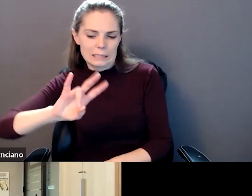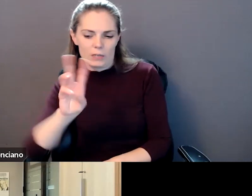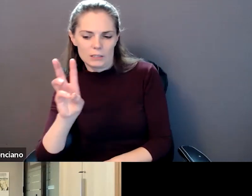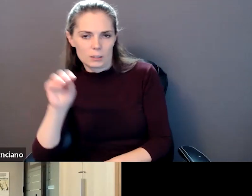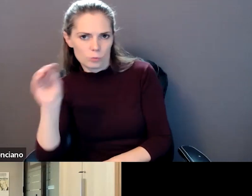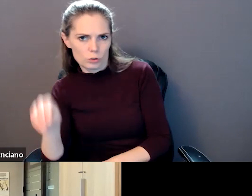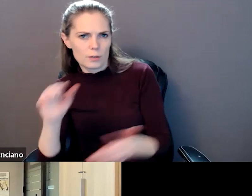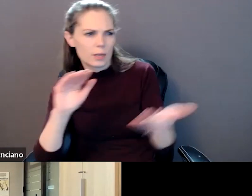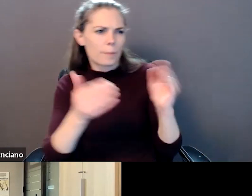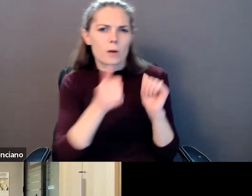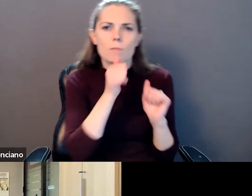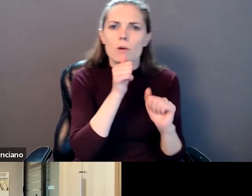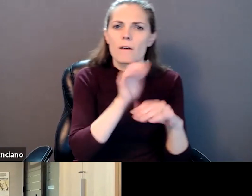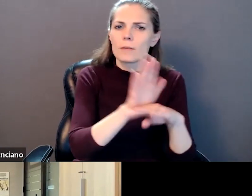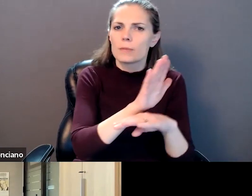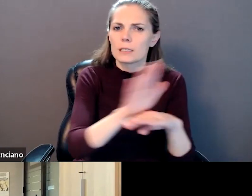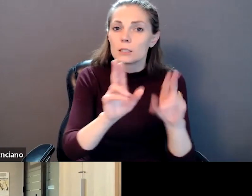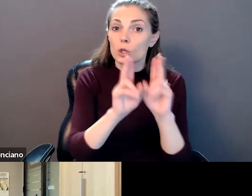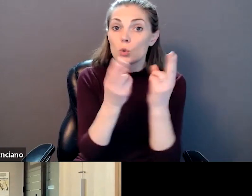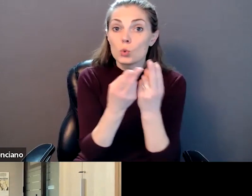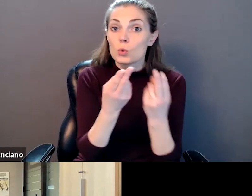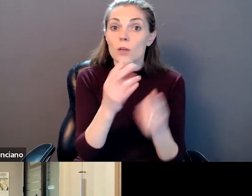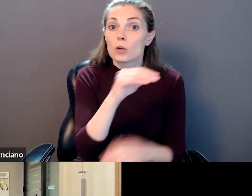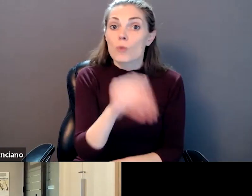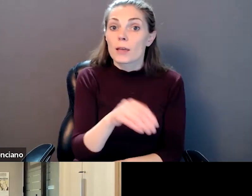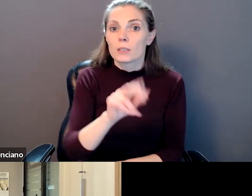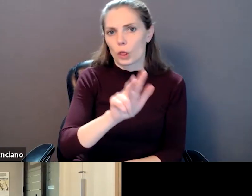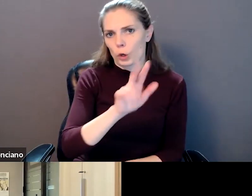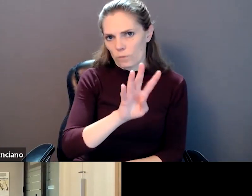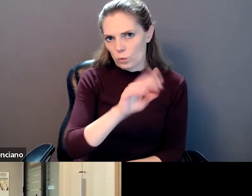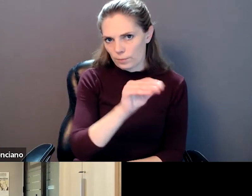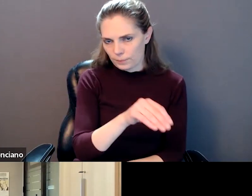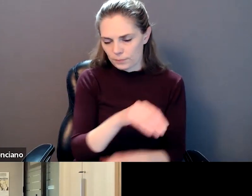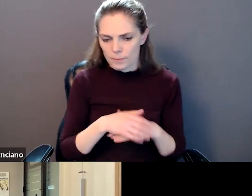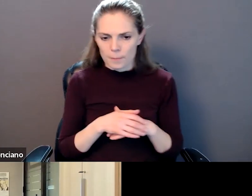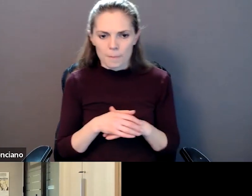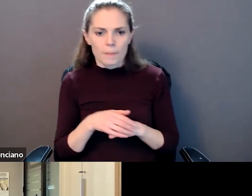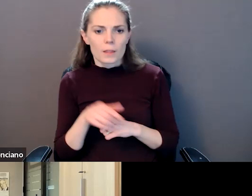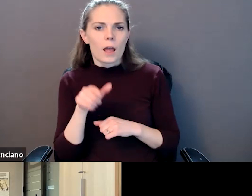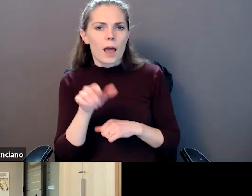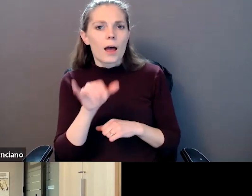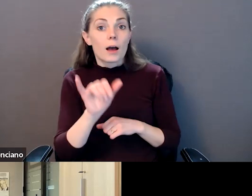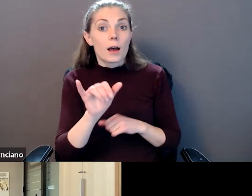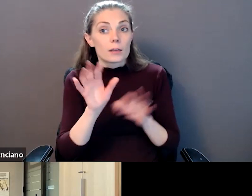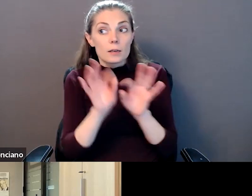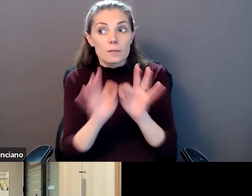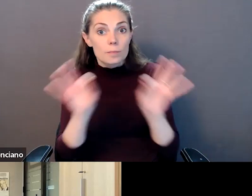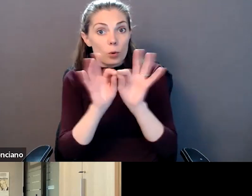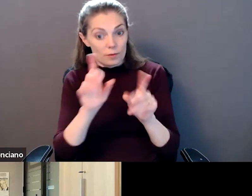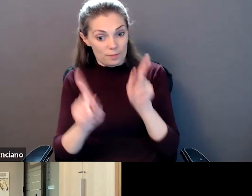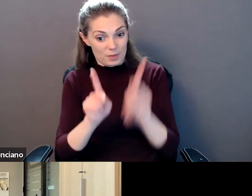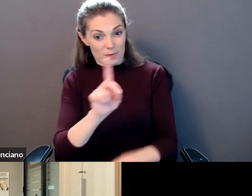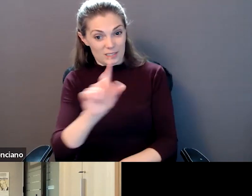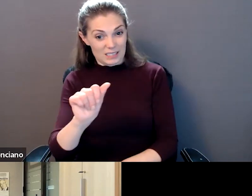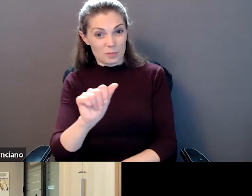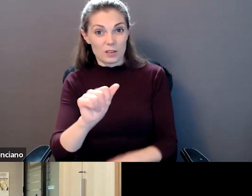34%. And with this, many challenges remain to ensure that workers with disabilities are not just included, but that they are fully welcomed